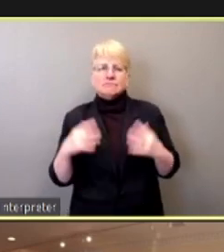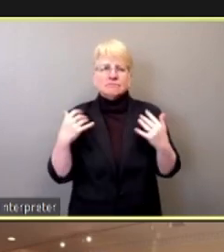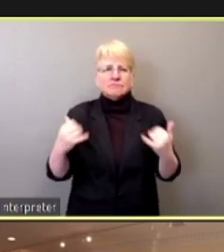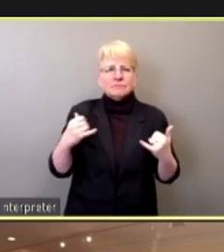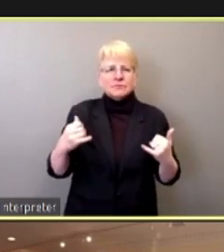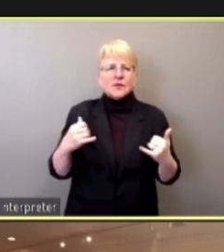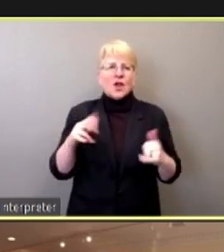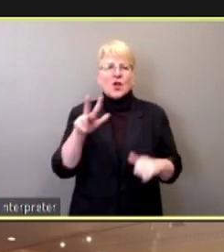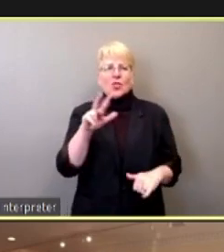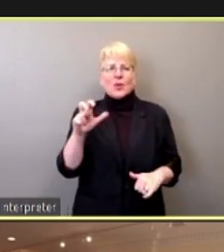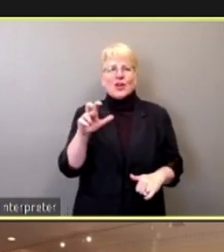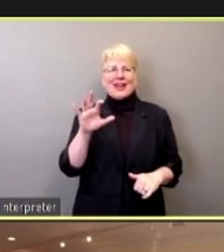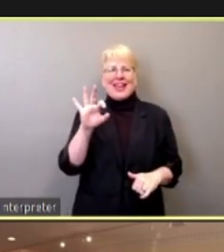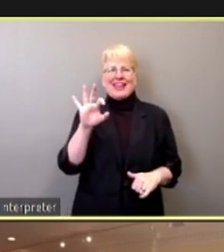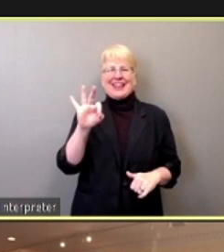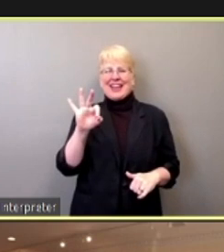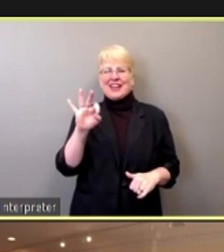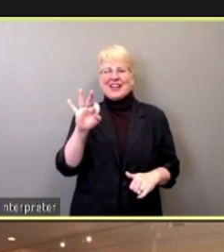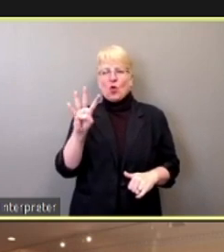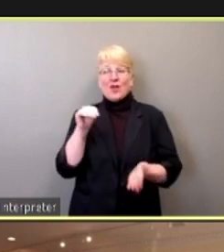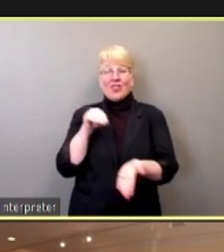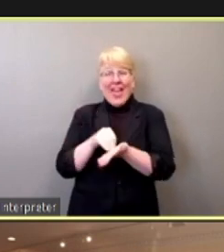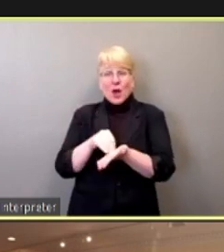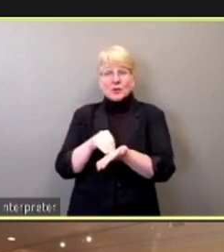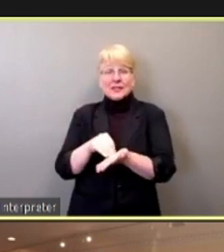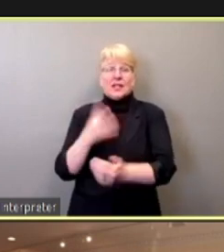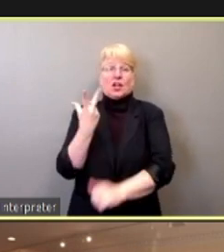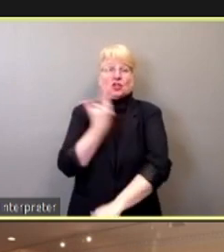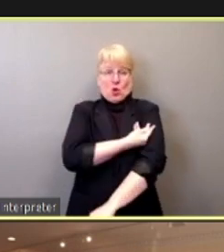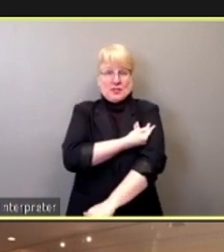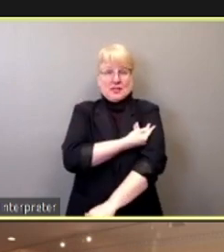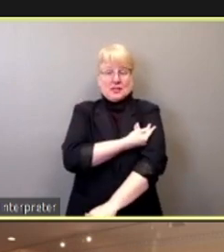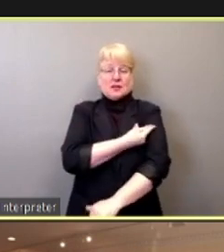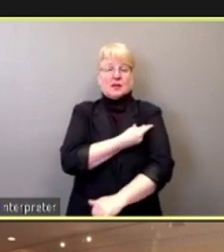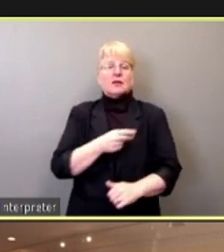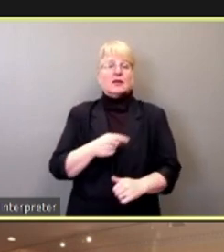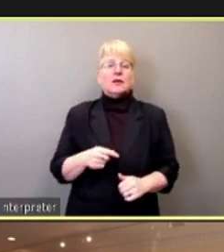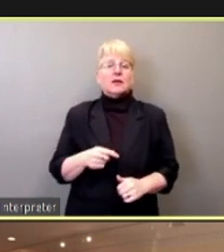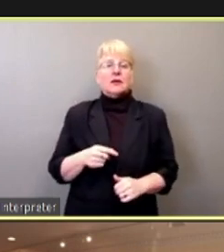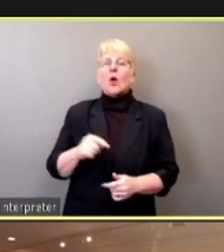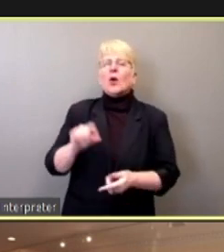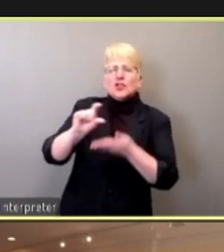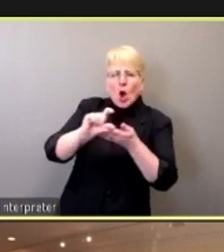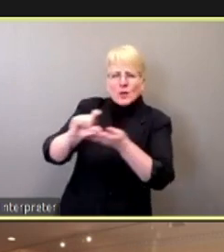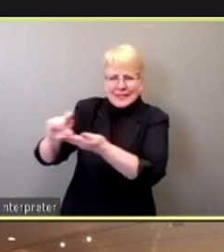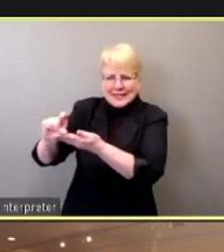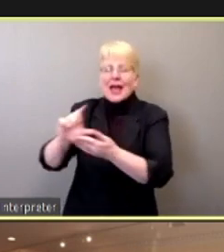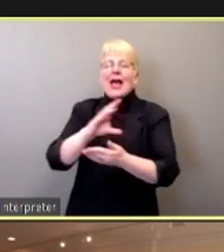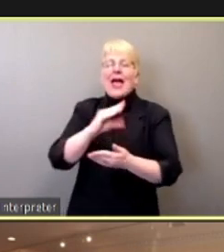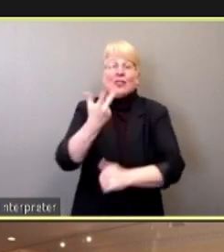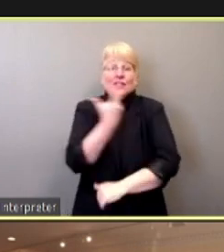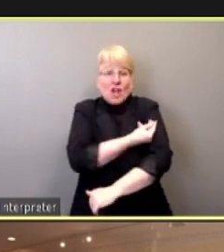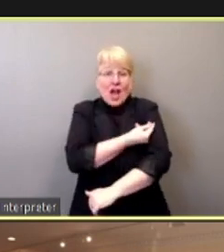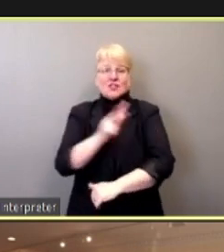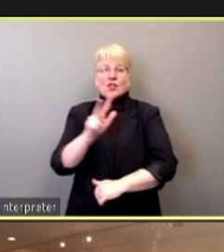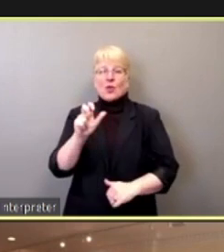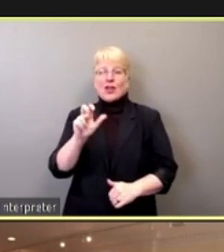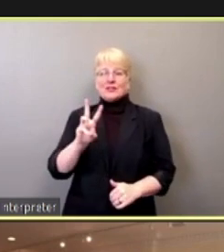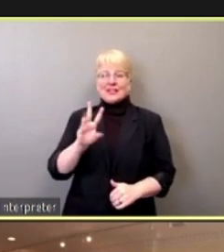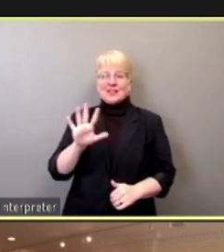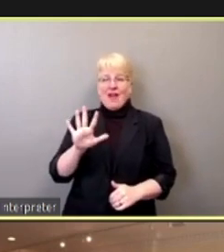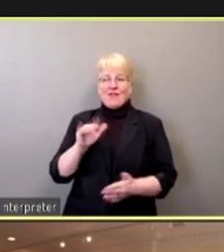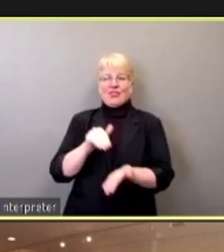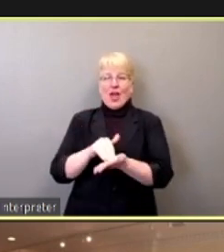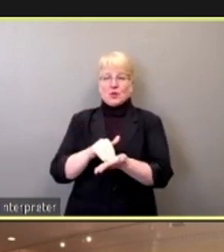than 394,000 doses, and shots in arms has been more than 365,000. So